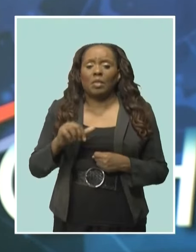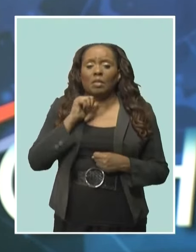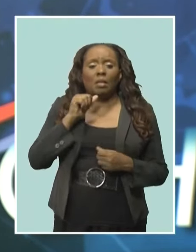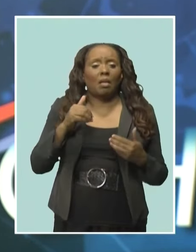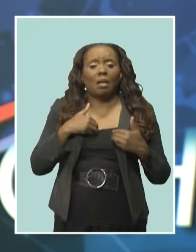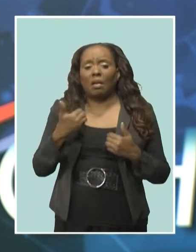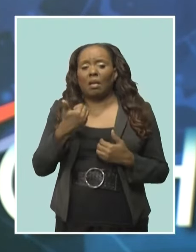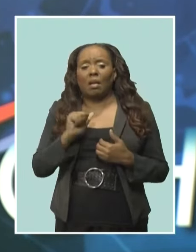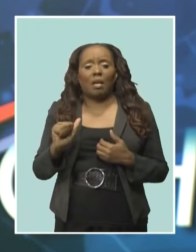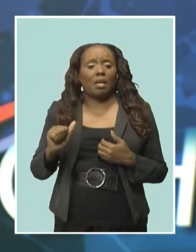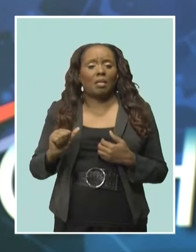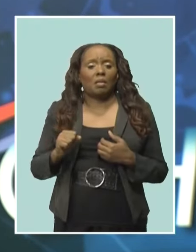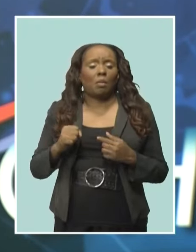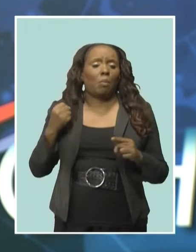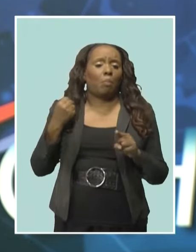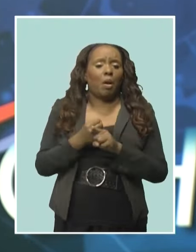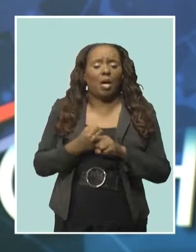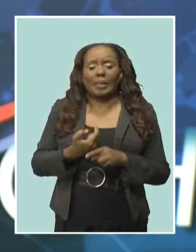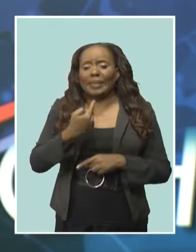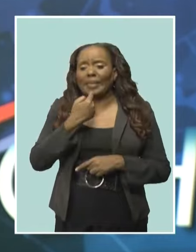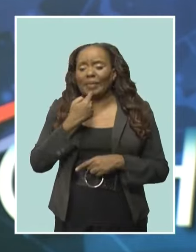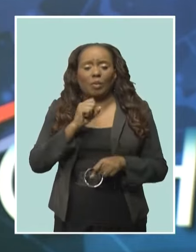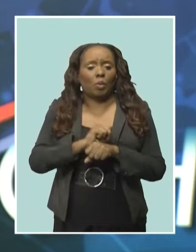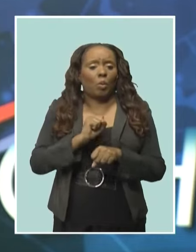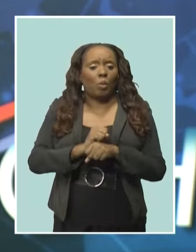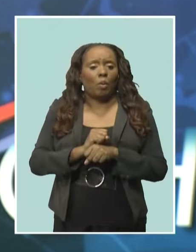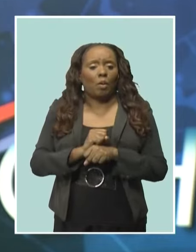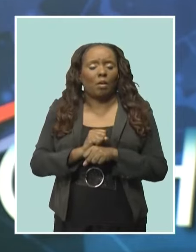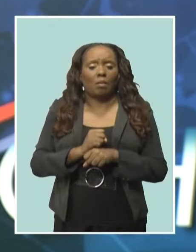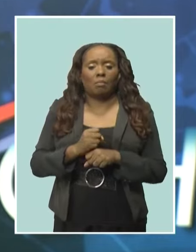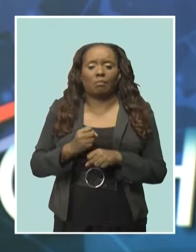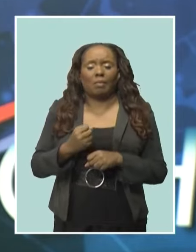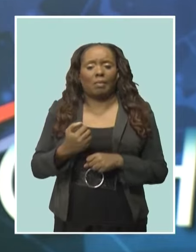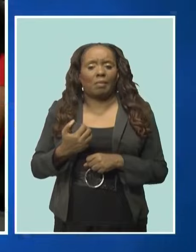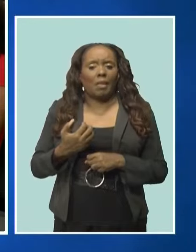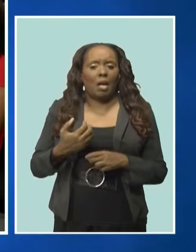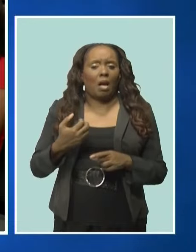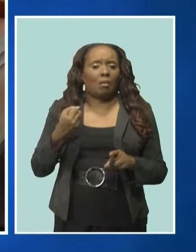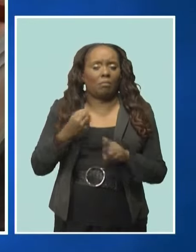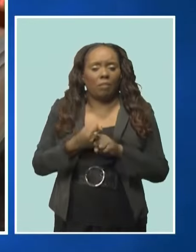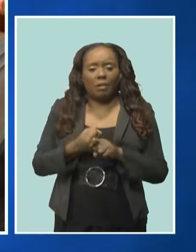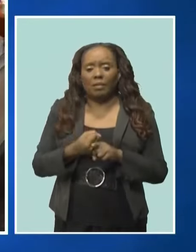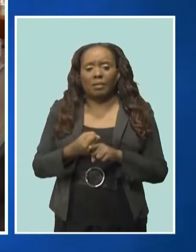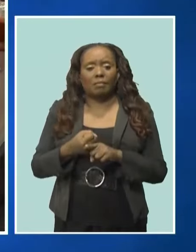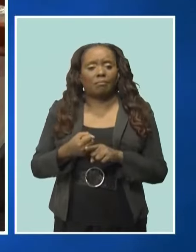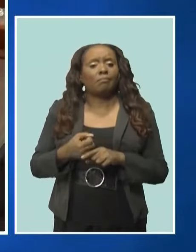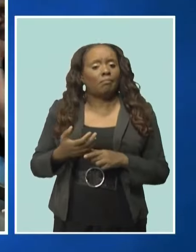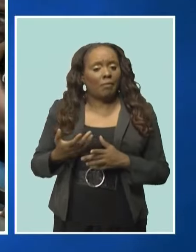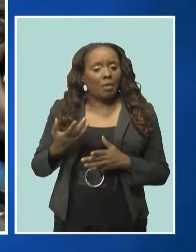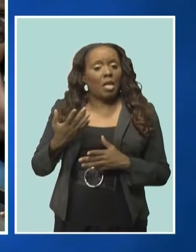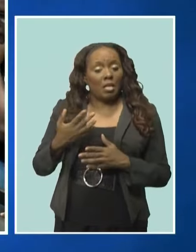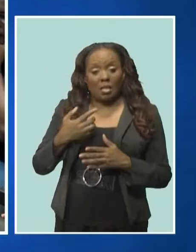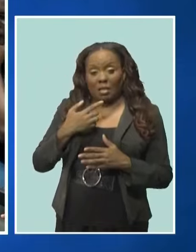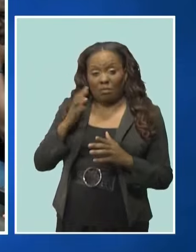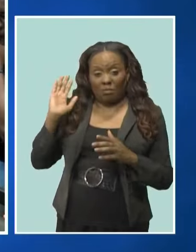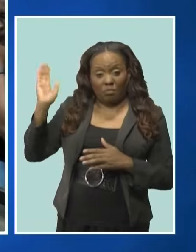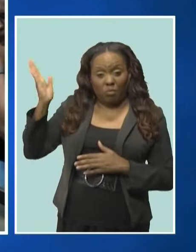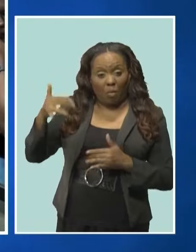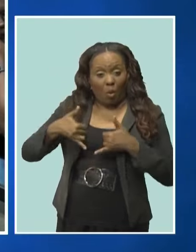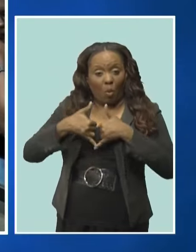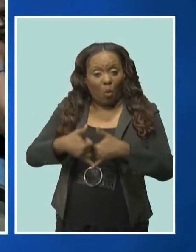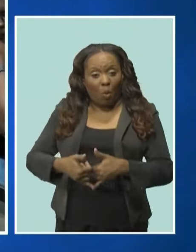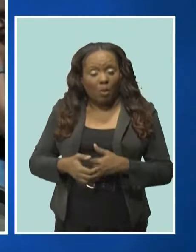work-related incidents last year. He was addressing the BL&P's Luminosity Awards, themed Today's Vision, Tomorrow's